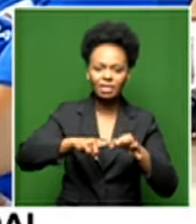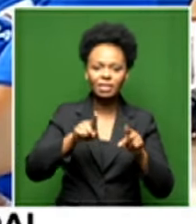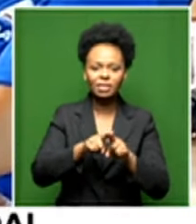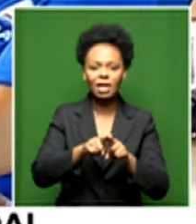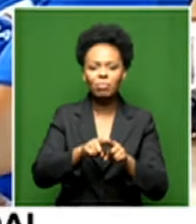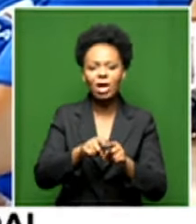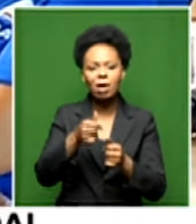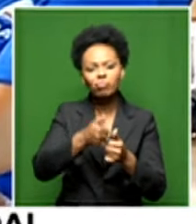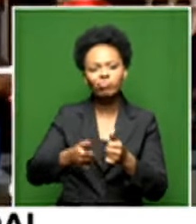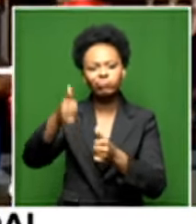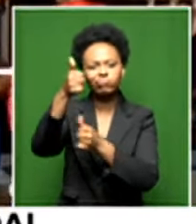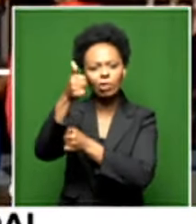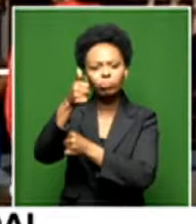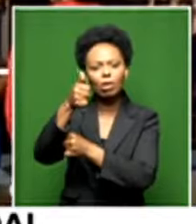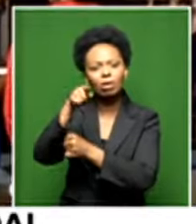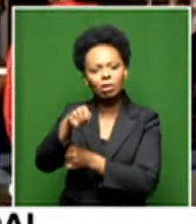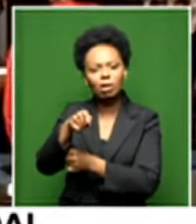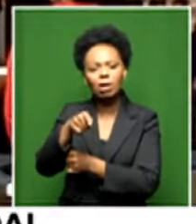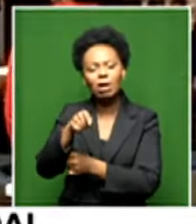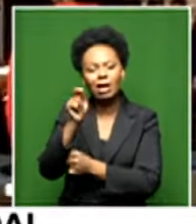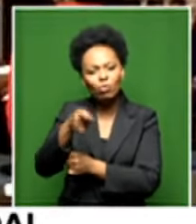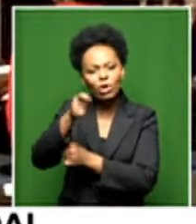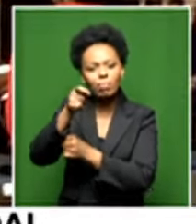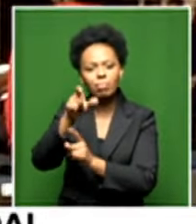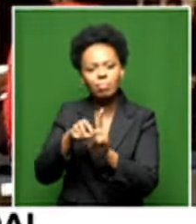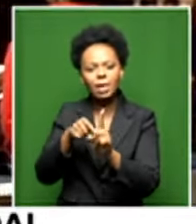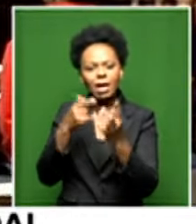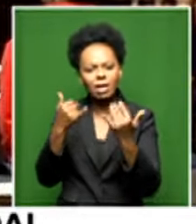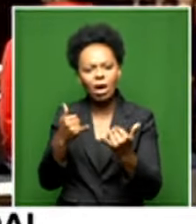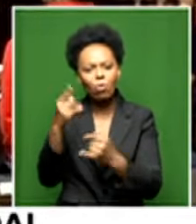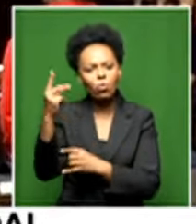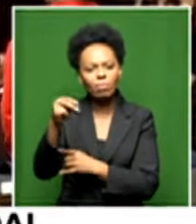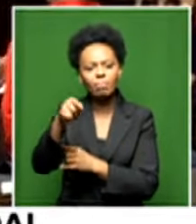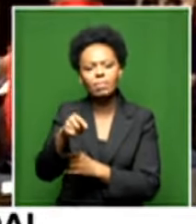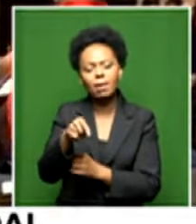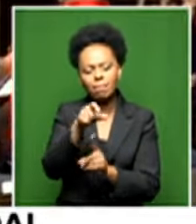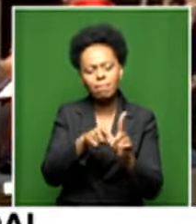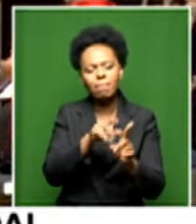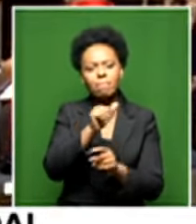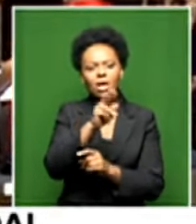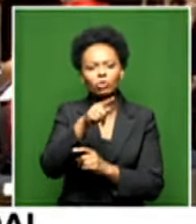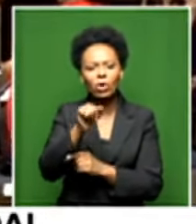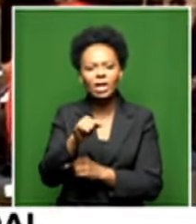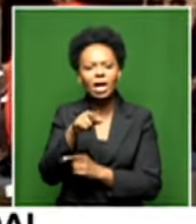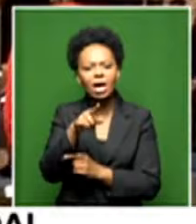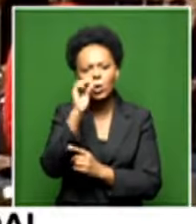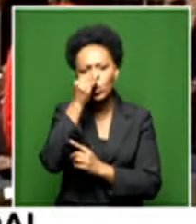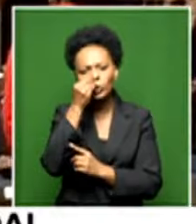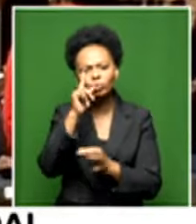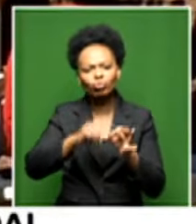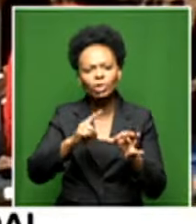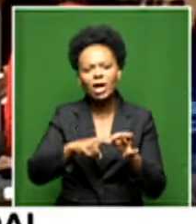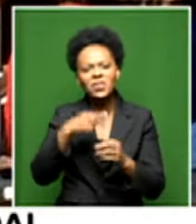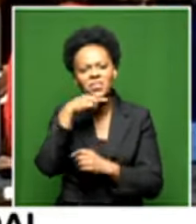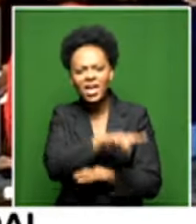chief whip, Natasha Mazoni. The issue around Mrs. Mazoni is completely different. It's driven by fake news and by the